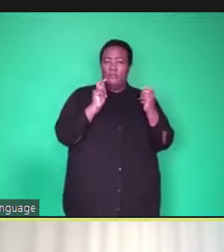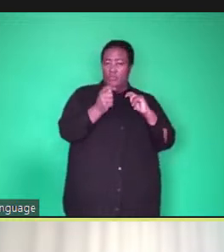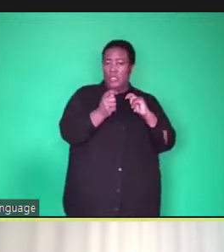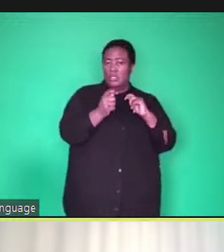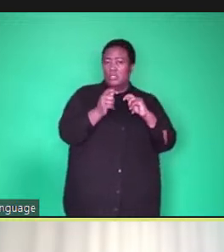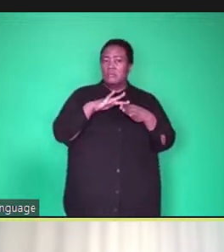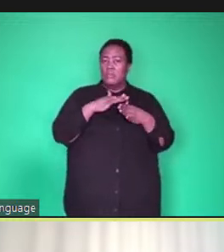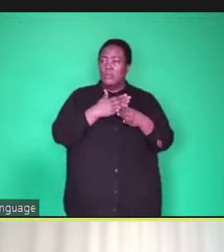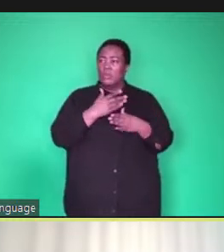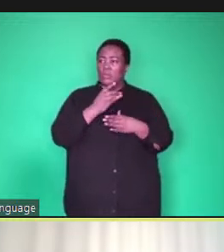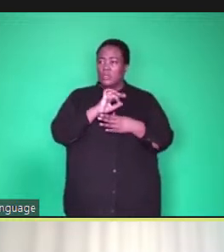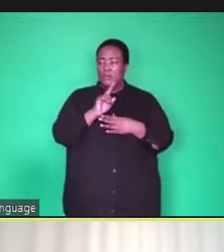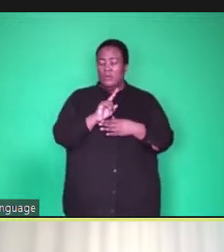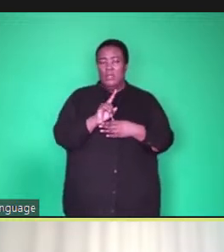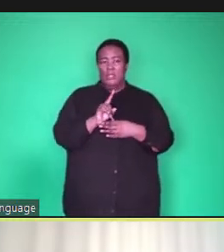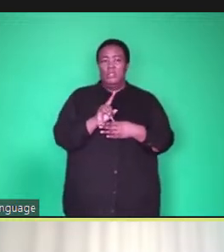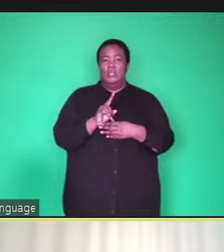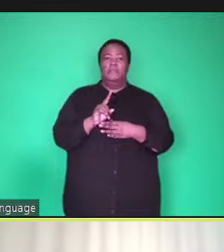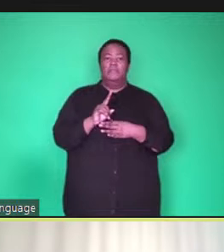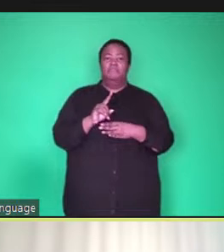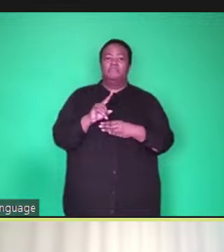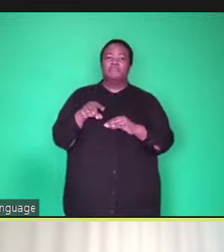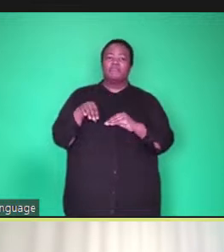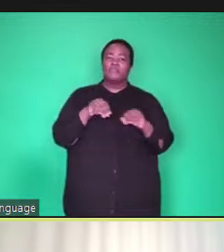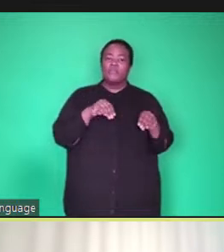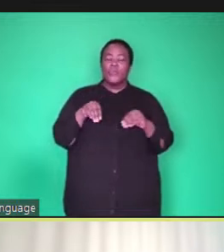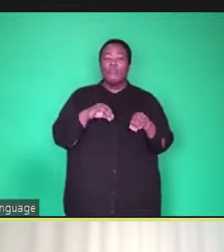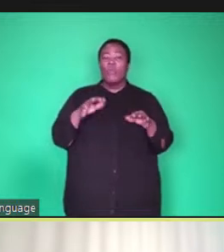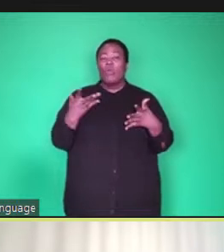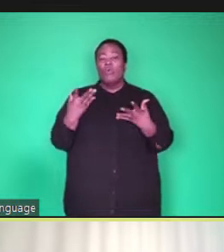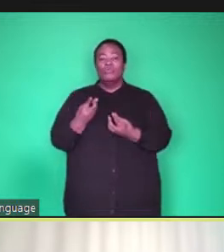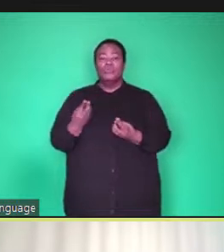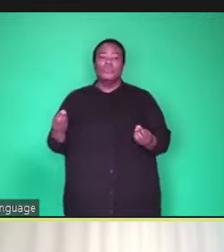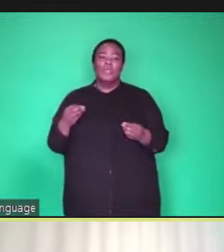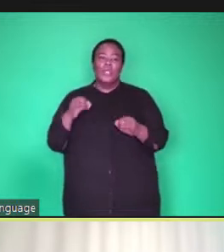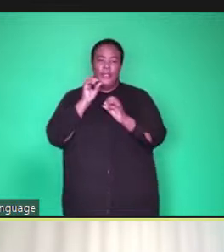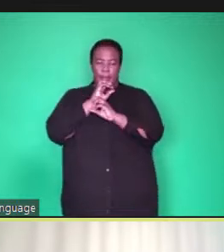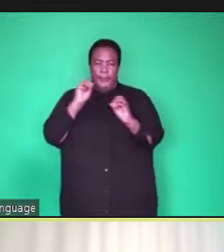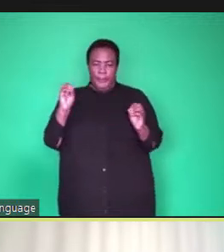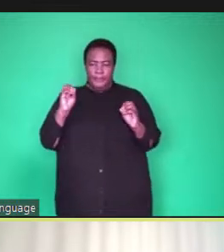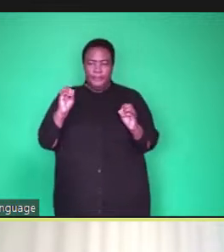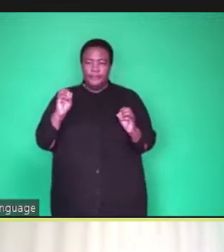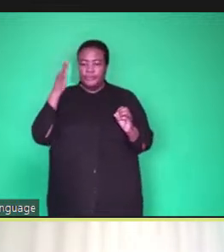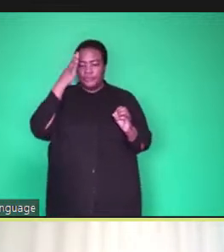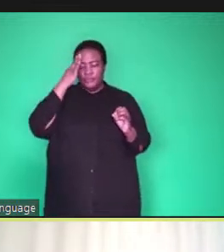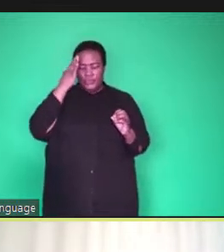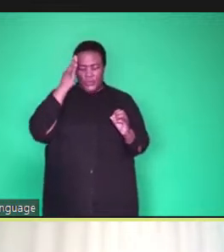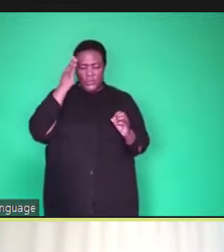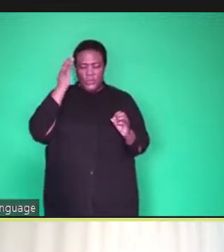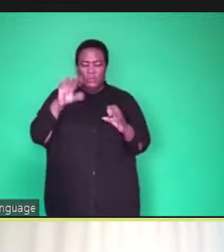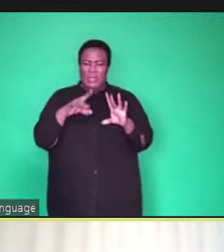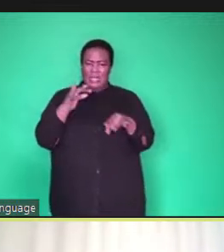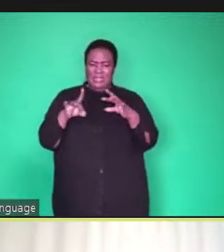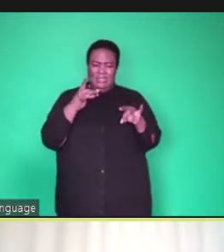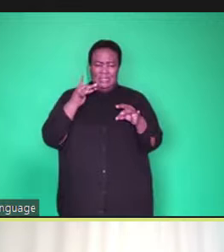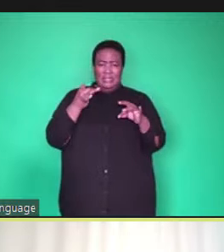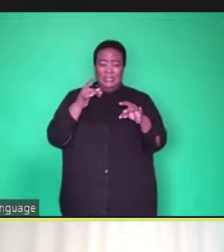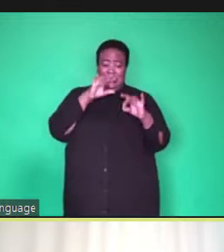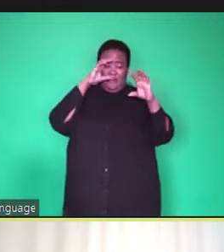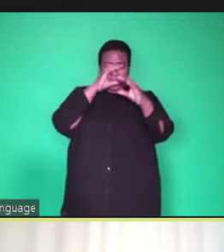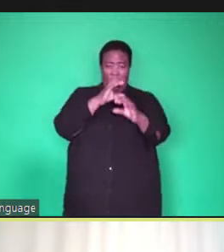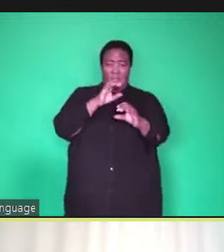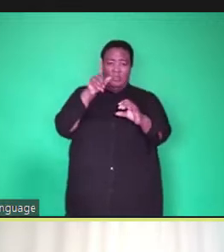also about the mobility of children. We know that national migration analyses have tended to focus on the